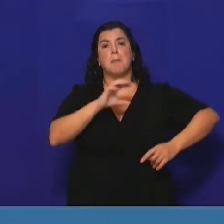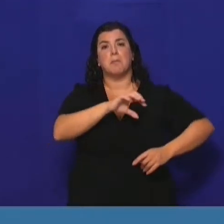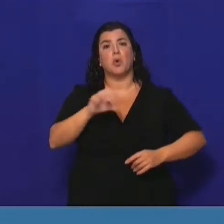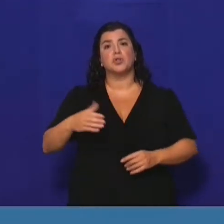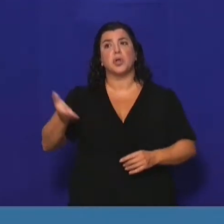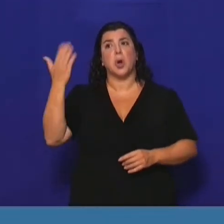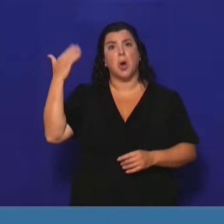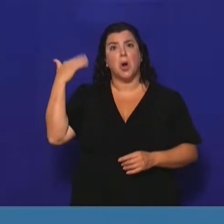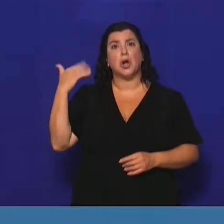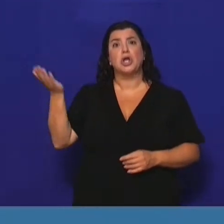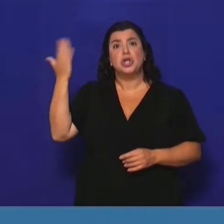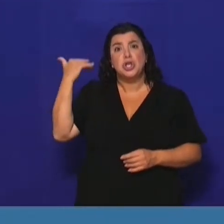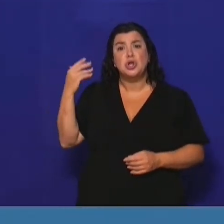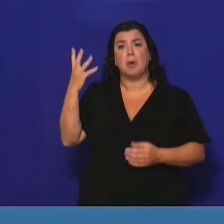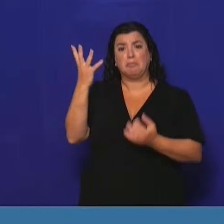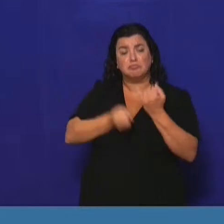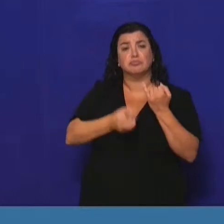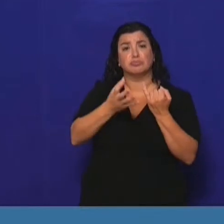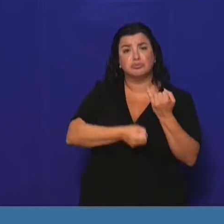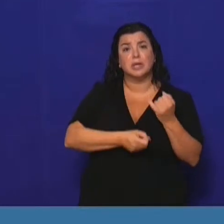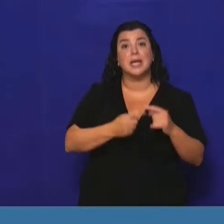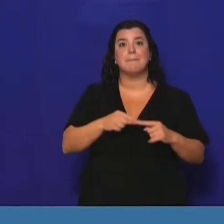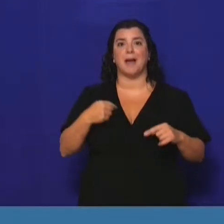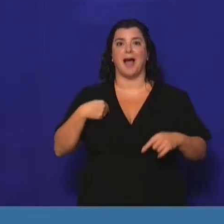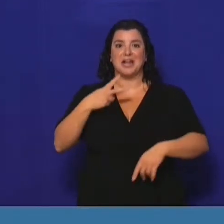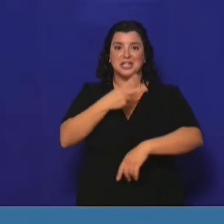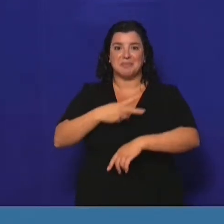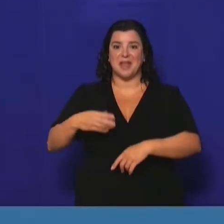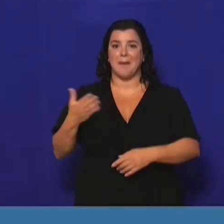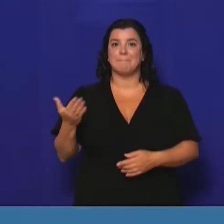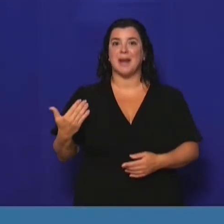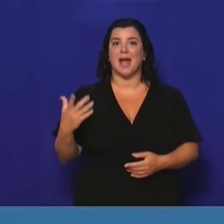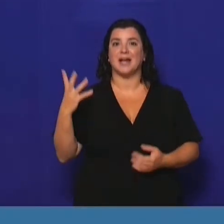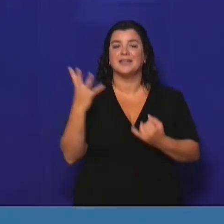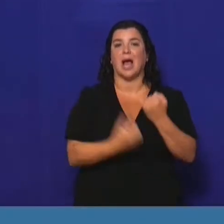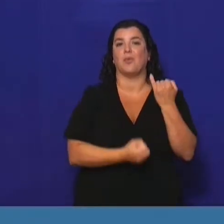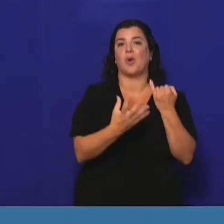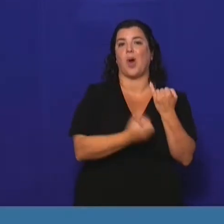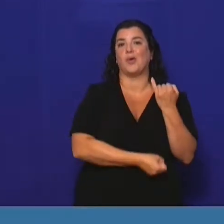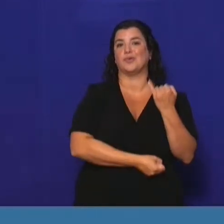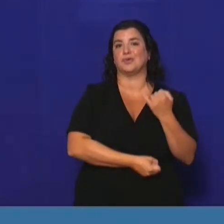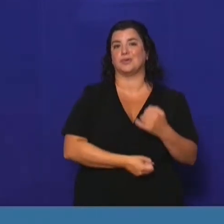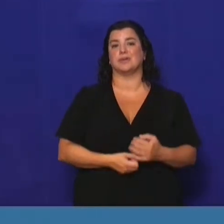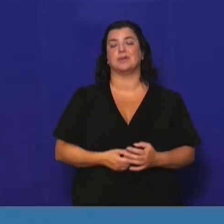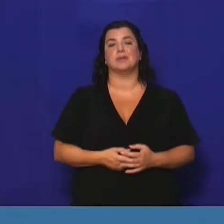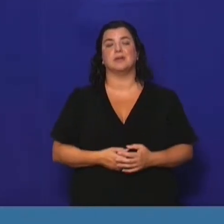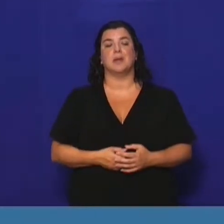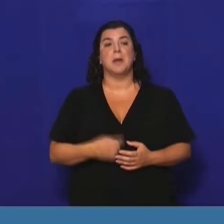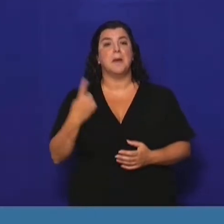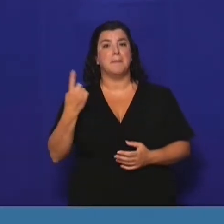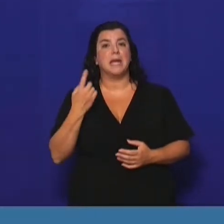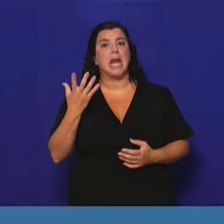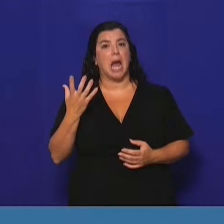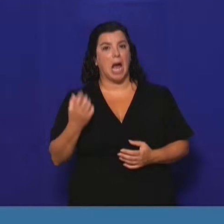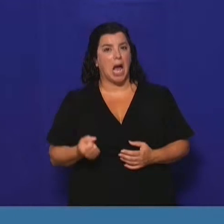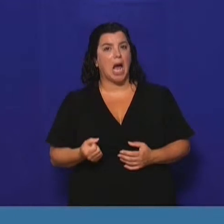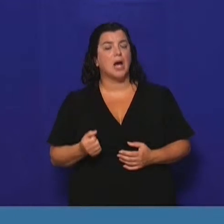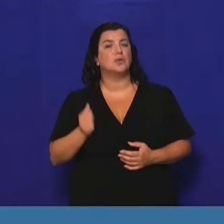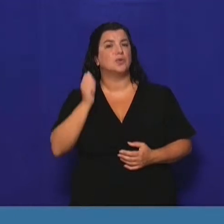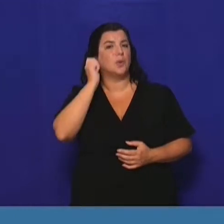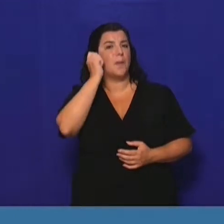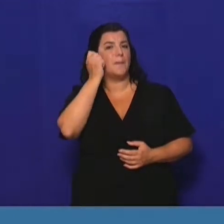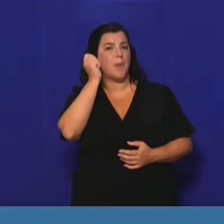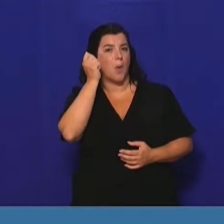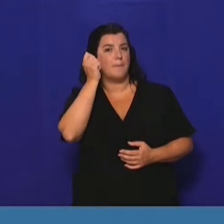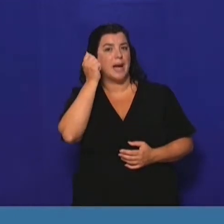aħna f'ġimagħtejn irnexxilna ntellaw dan in-numru. Nappella lin-nies kollha biex min għandu l-mobile phone li jista' jiddownloadja